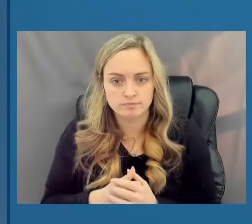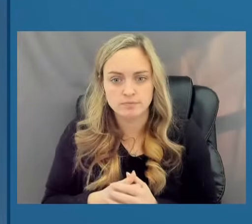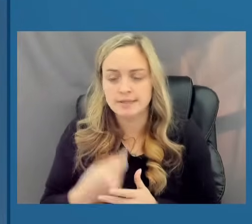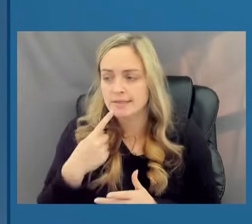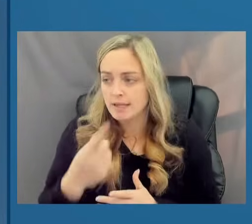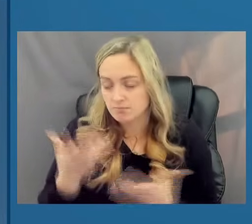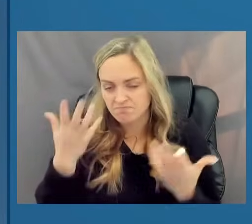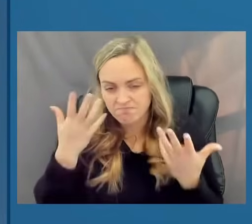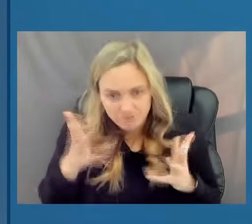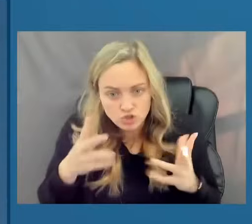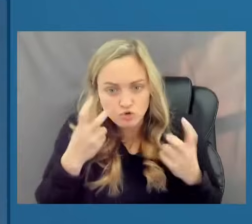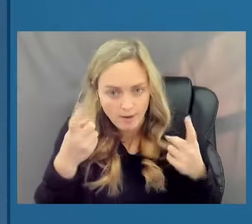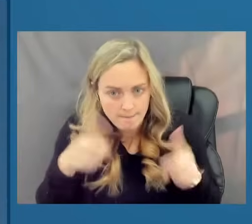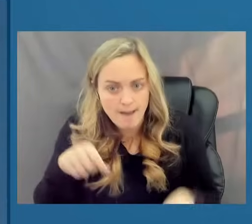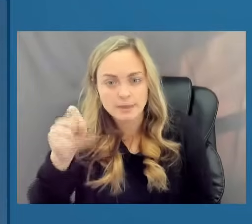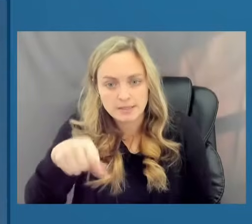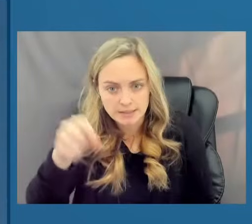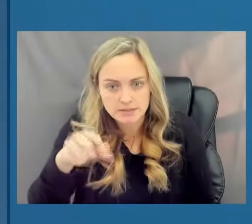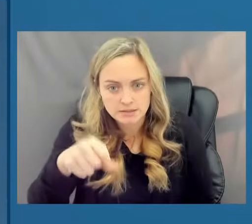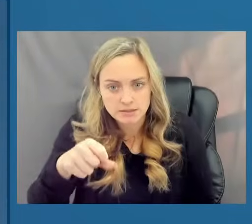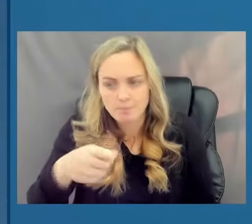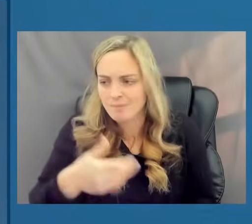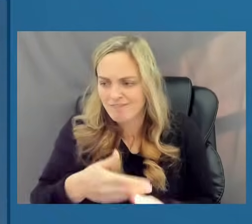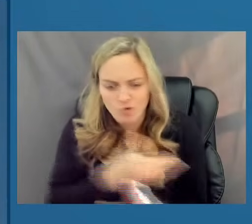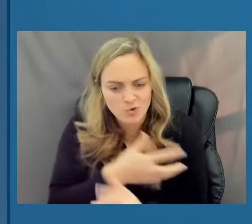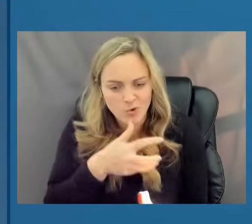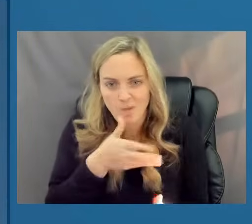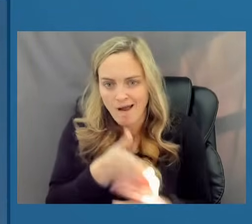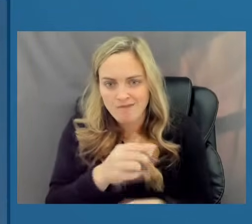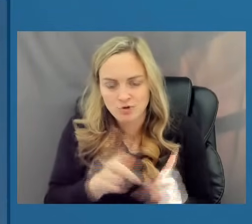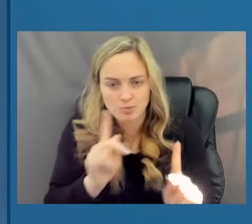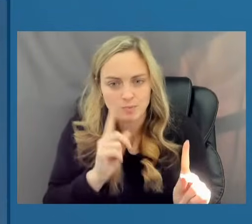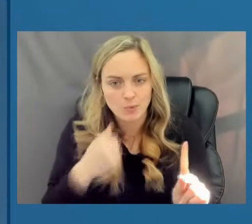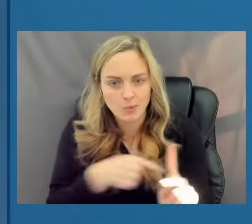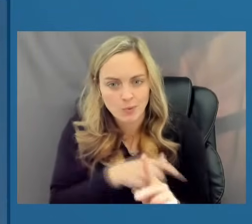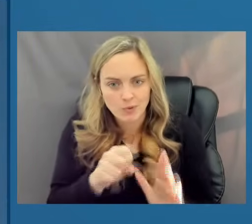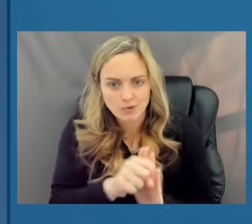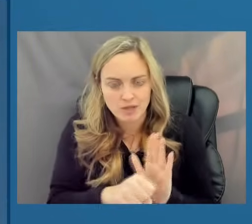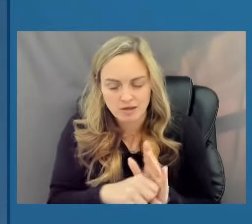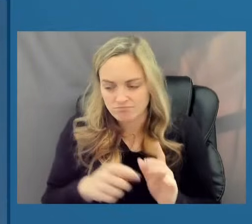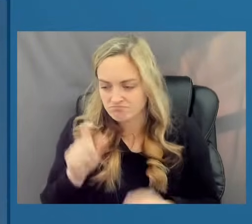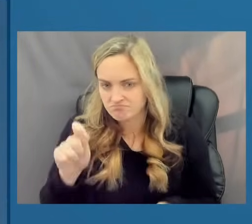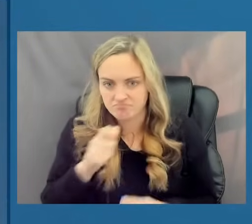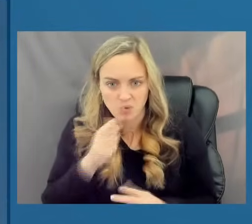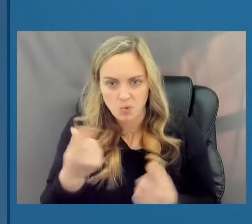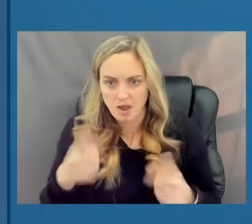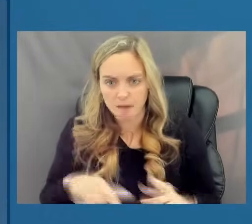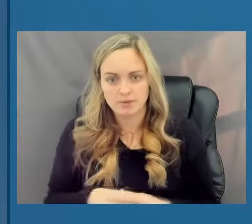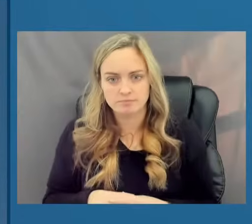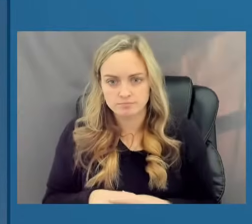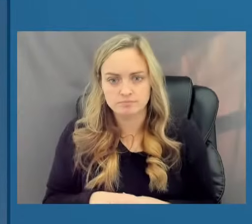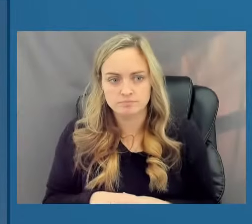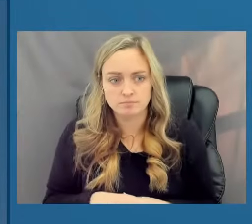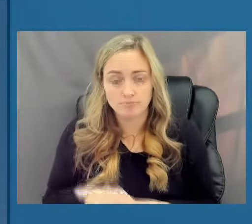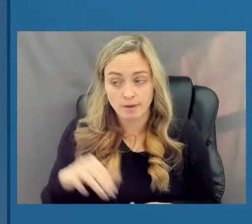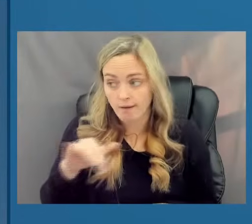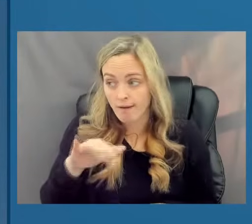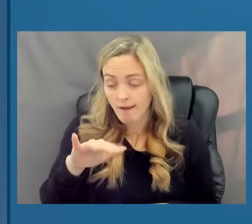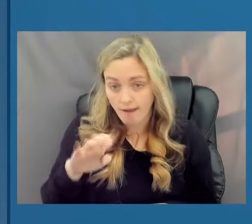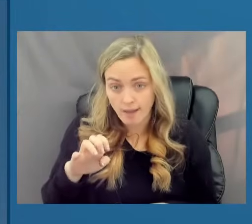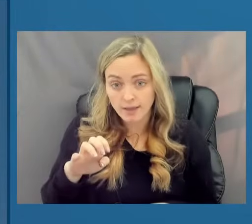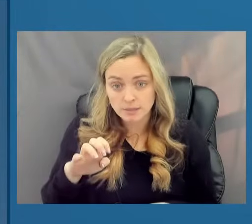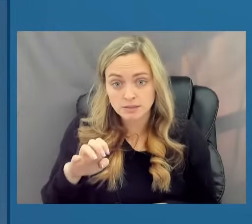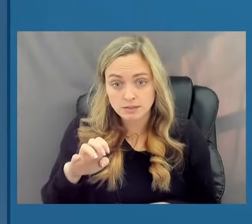committed when you're coming after our people in the state. But on the jails, ICE relies on our